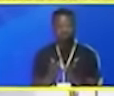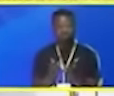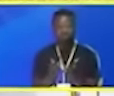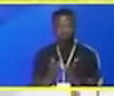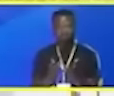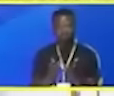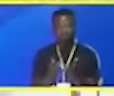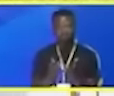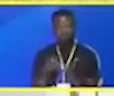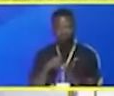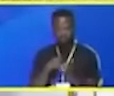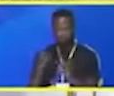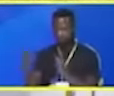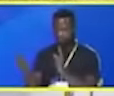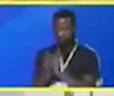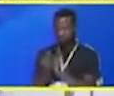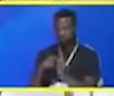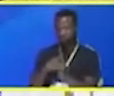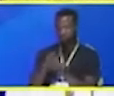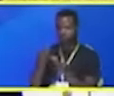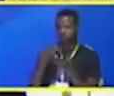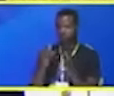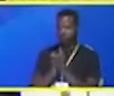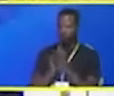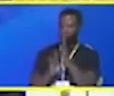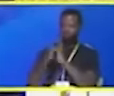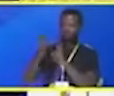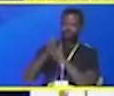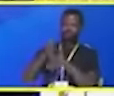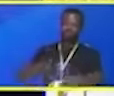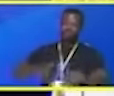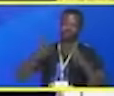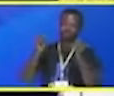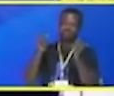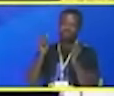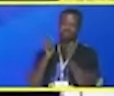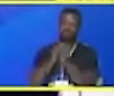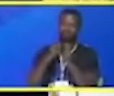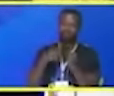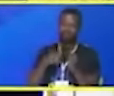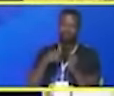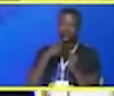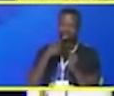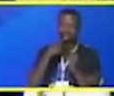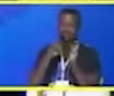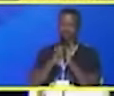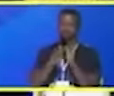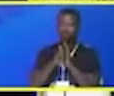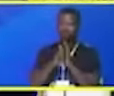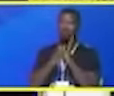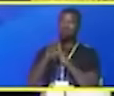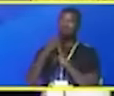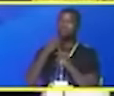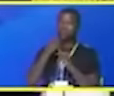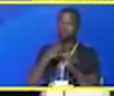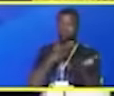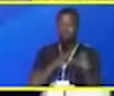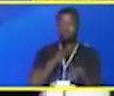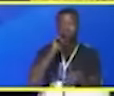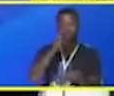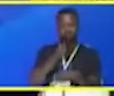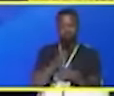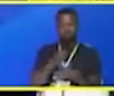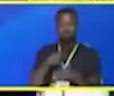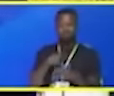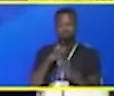if you come to me and tell me that God is angry at me, and say, for instance, I will die tomorrow,